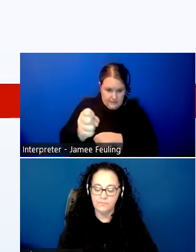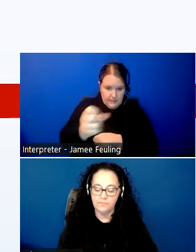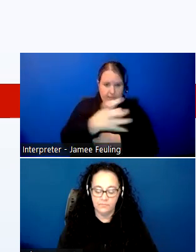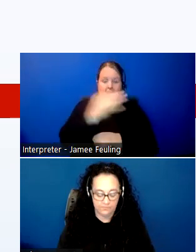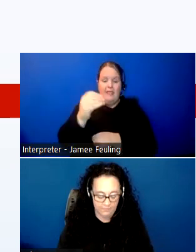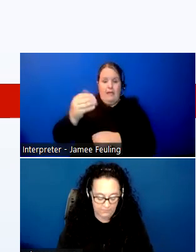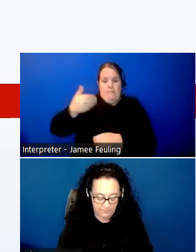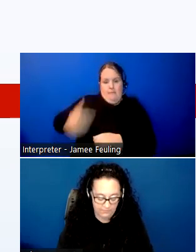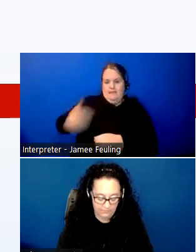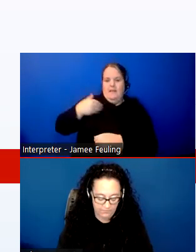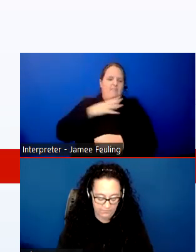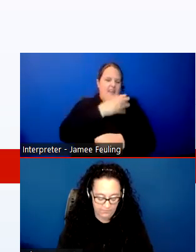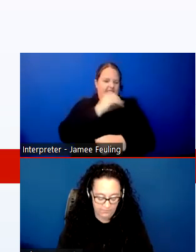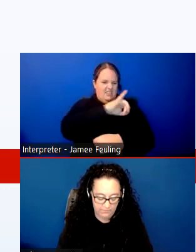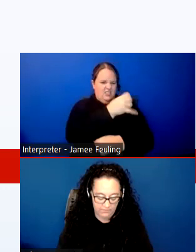Jesse.